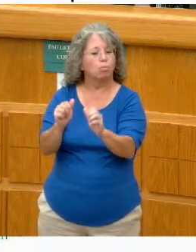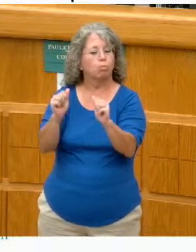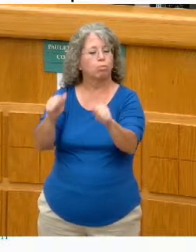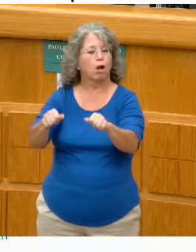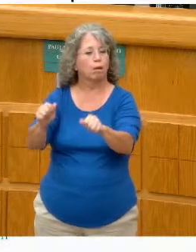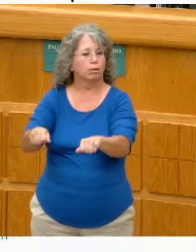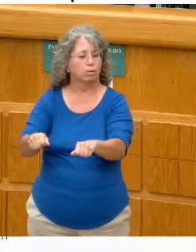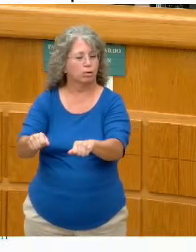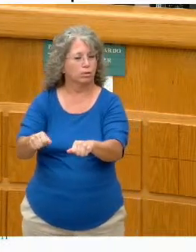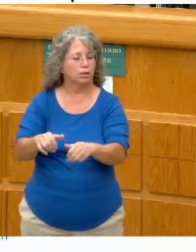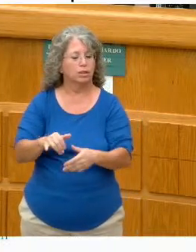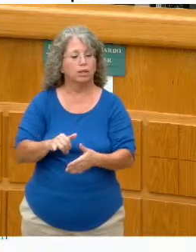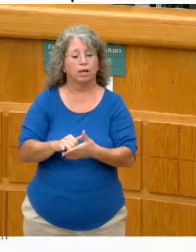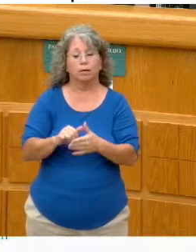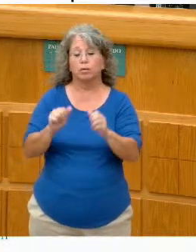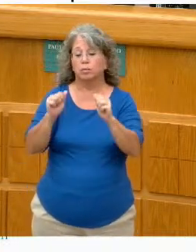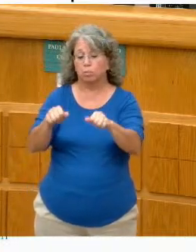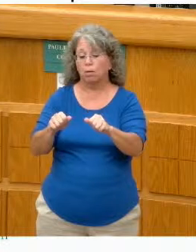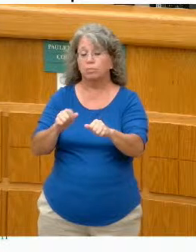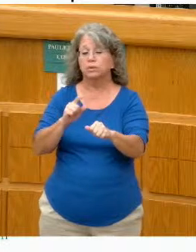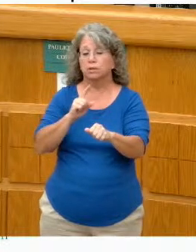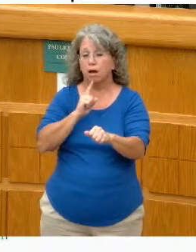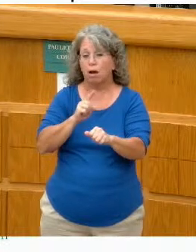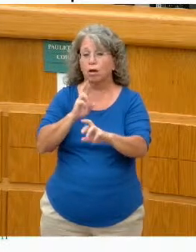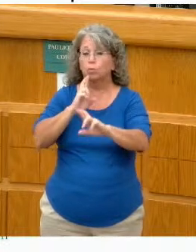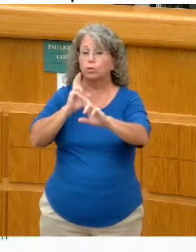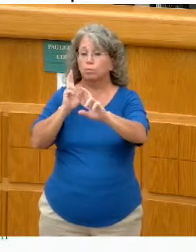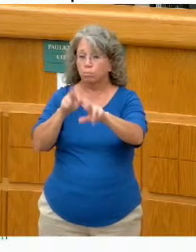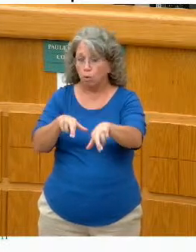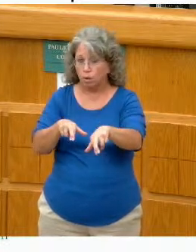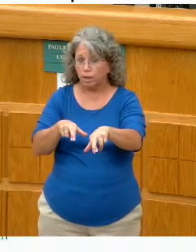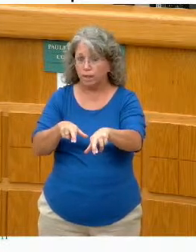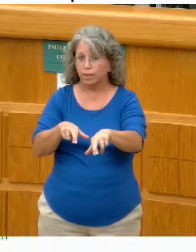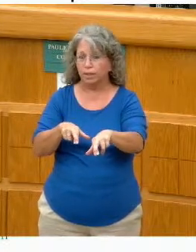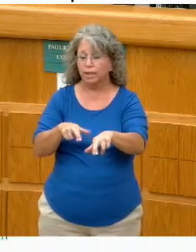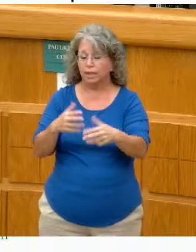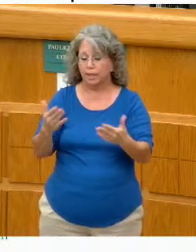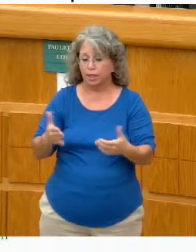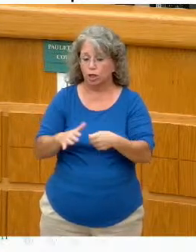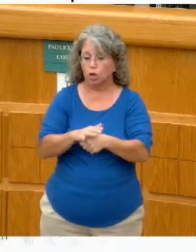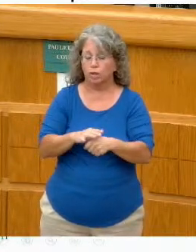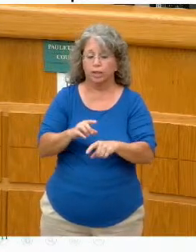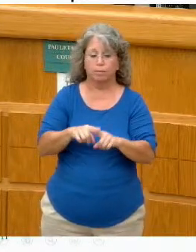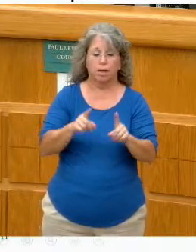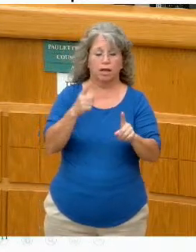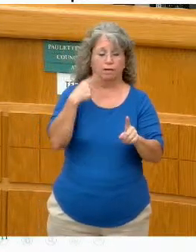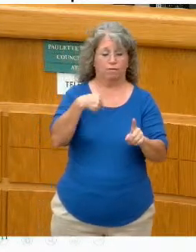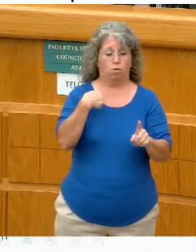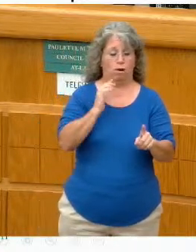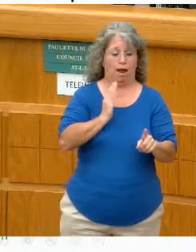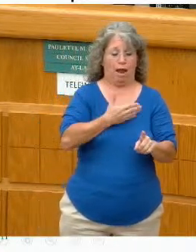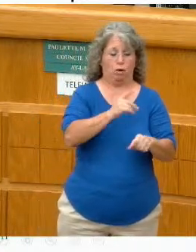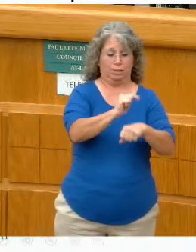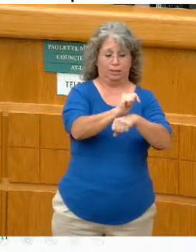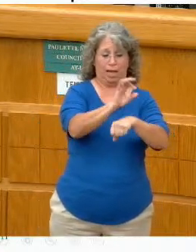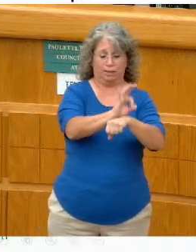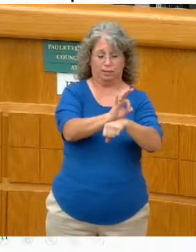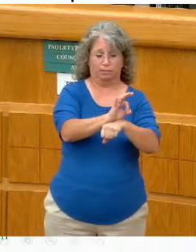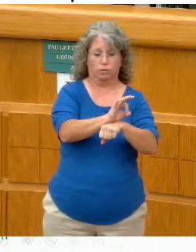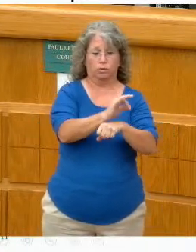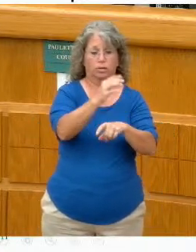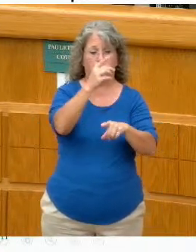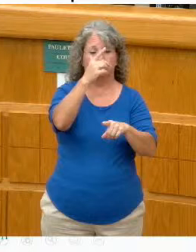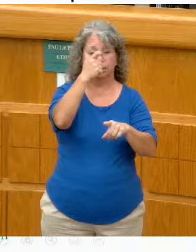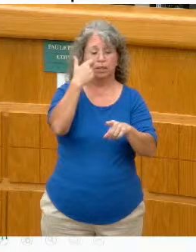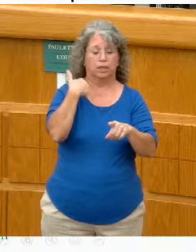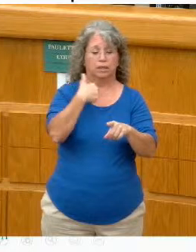reported locally because the probables are probably COVID-19. But for us on the task force, because at the